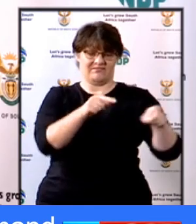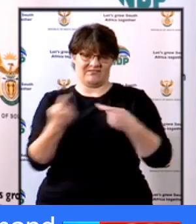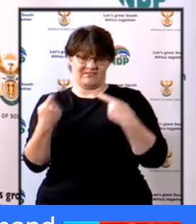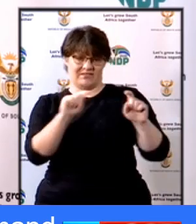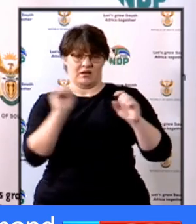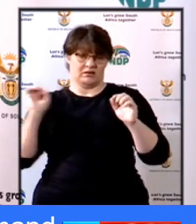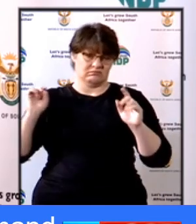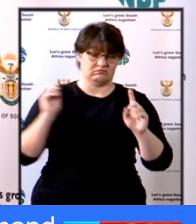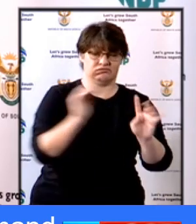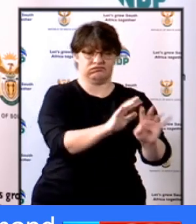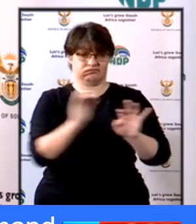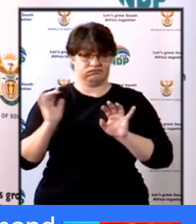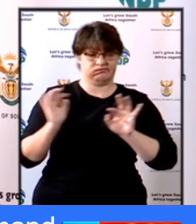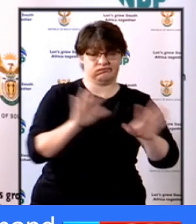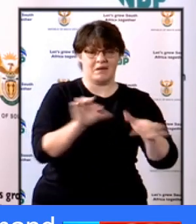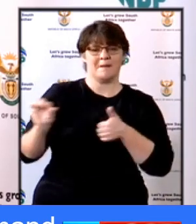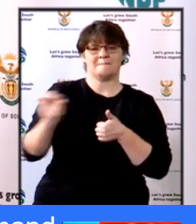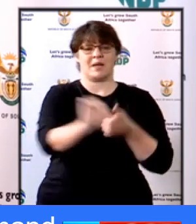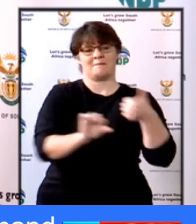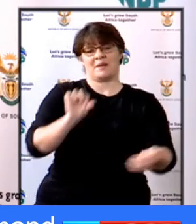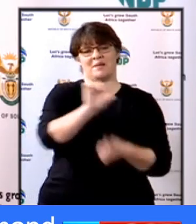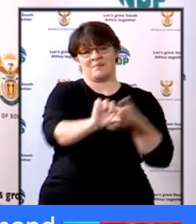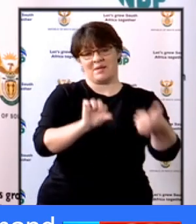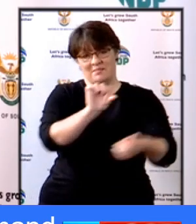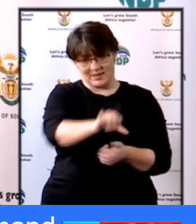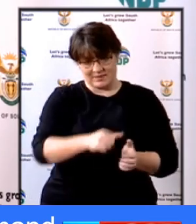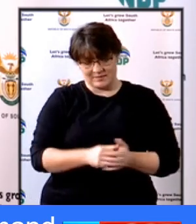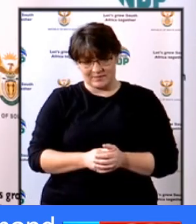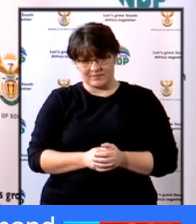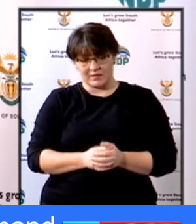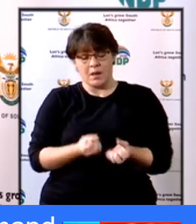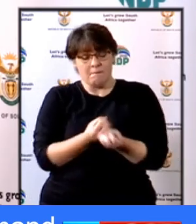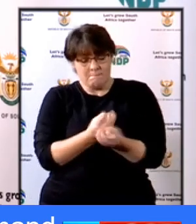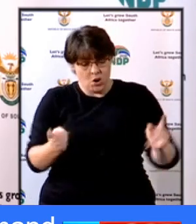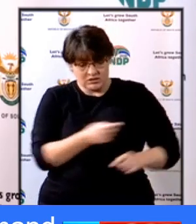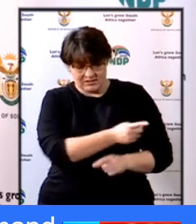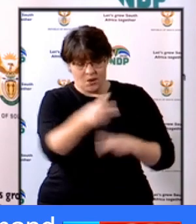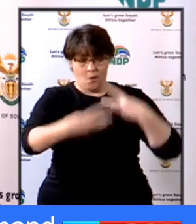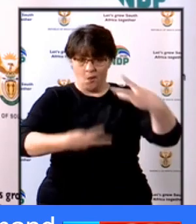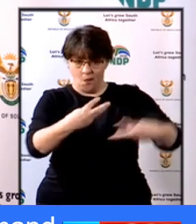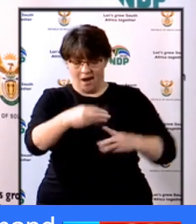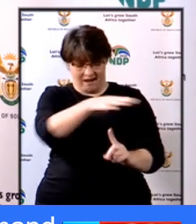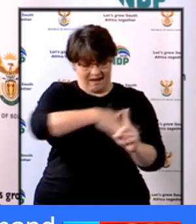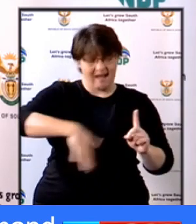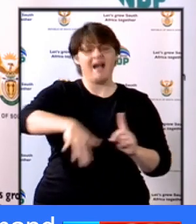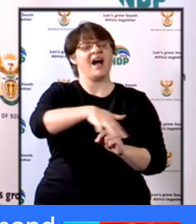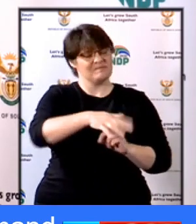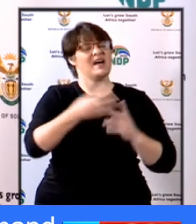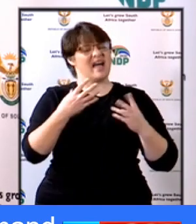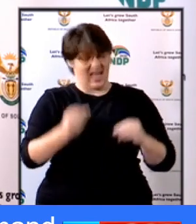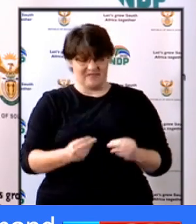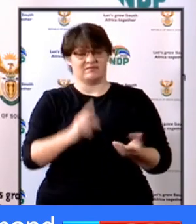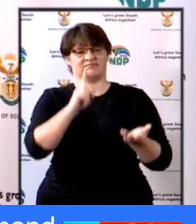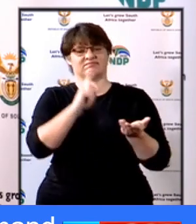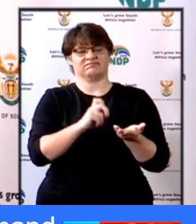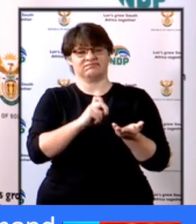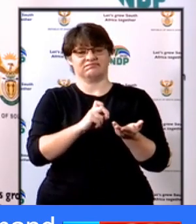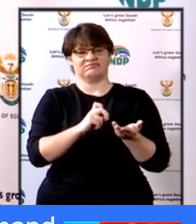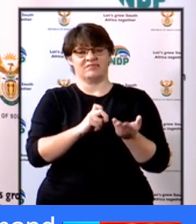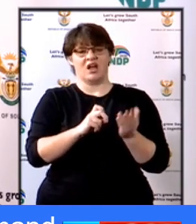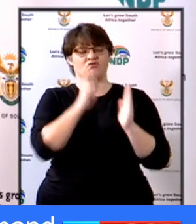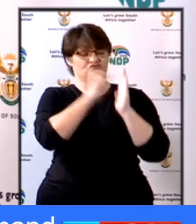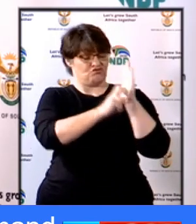been expanded. So most workplaces today have some rudimentary sanitation and